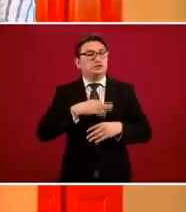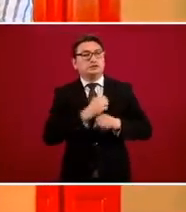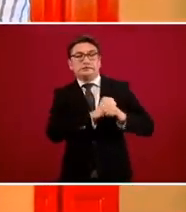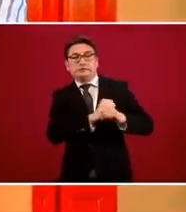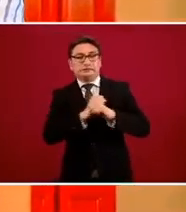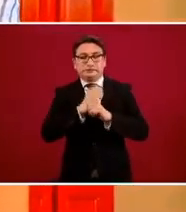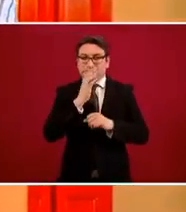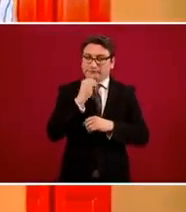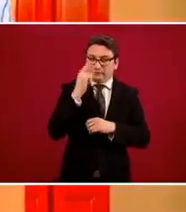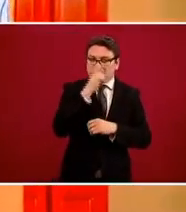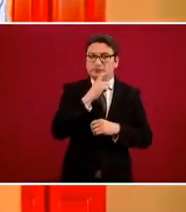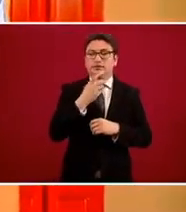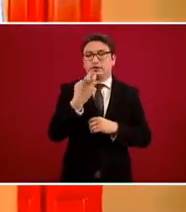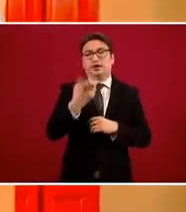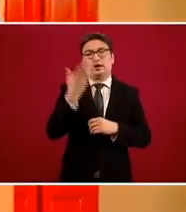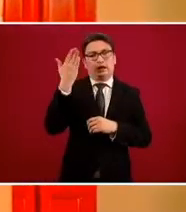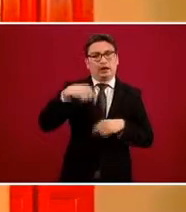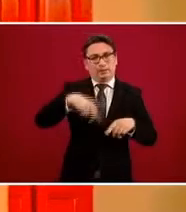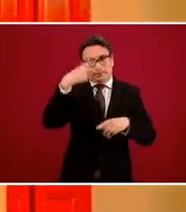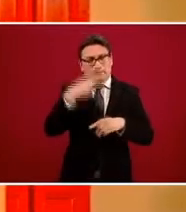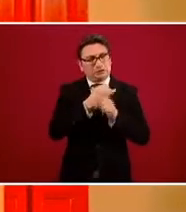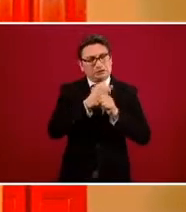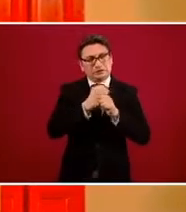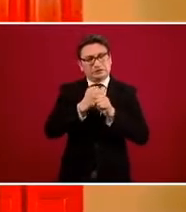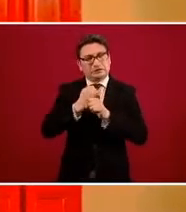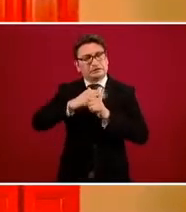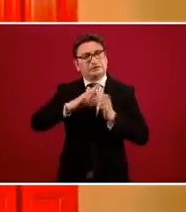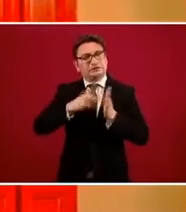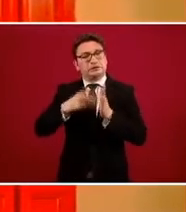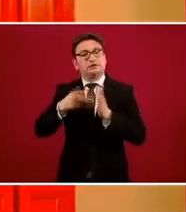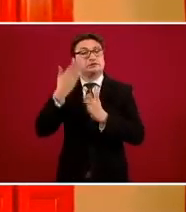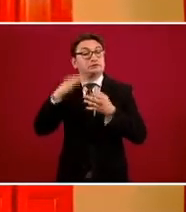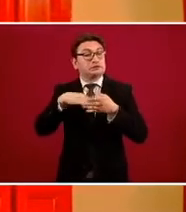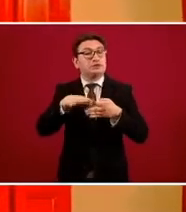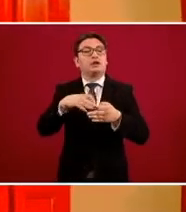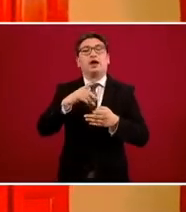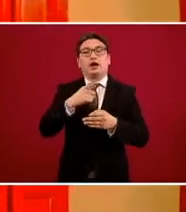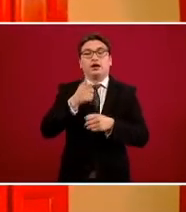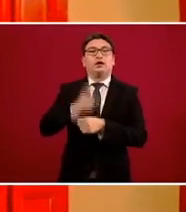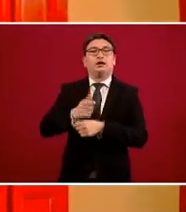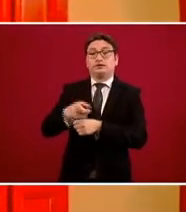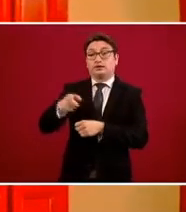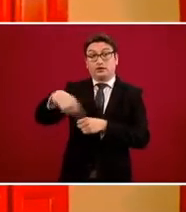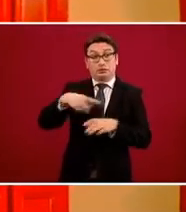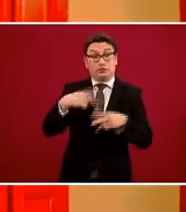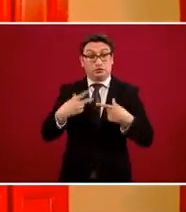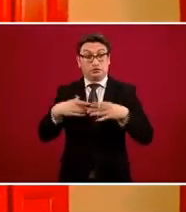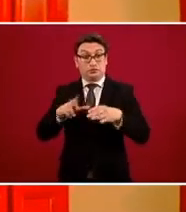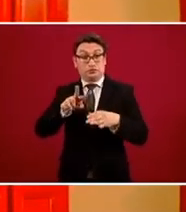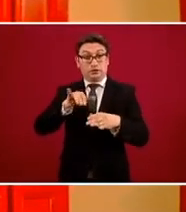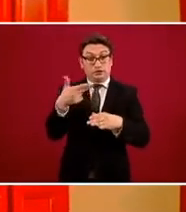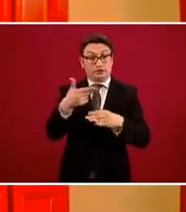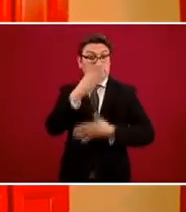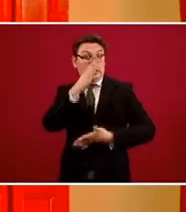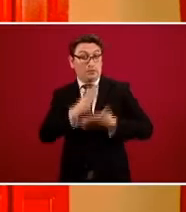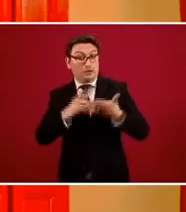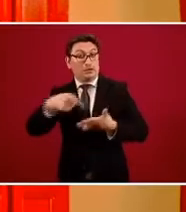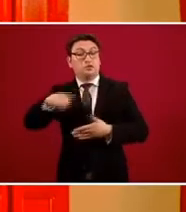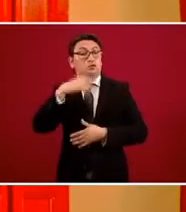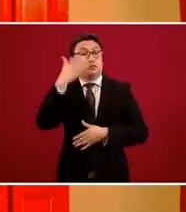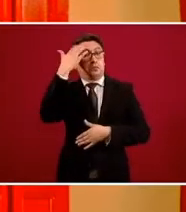outcomes is immunosuppression. We know from a variety of studies that have been carried out, we know that up